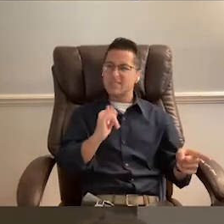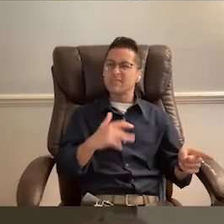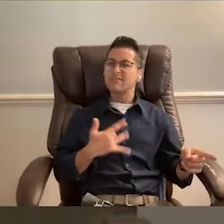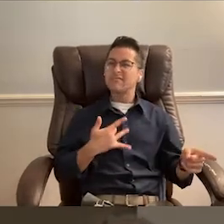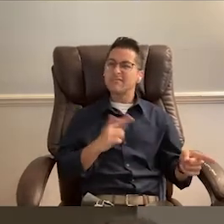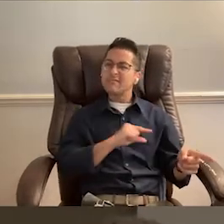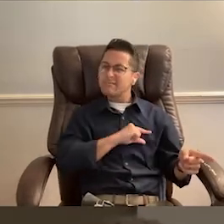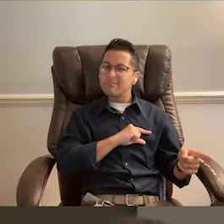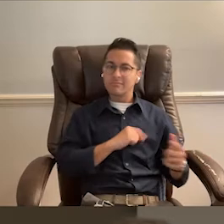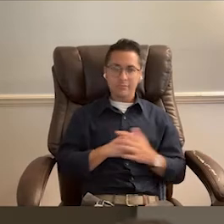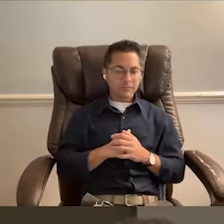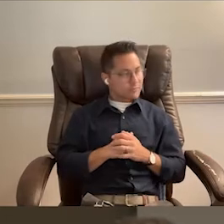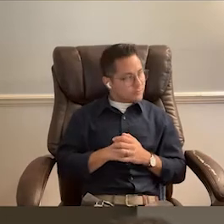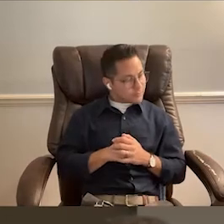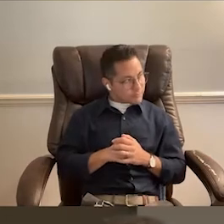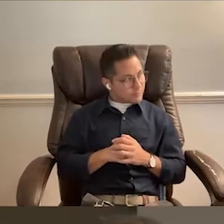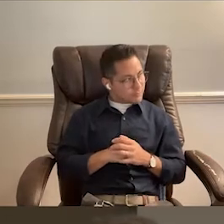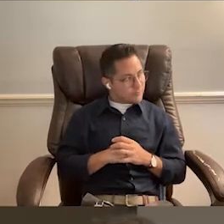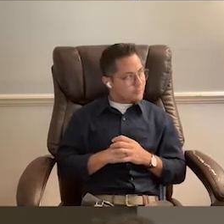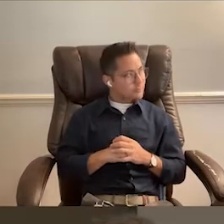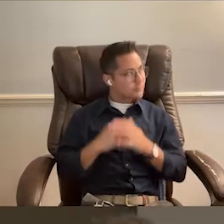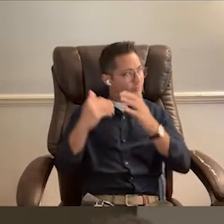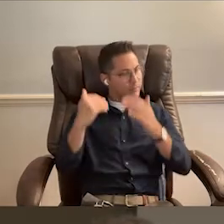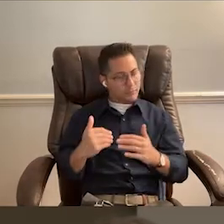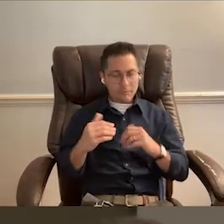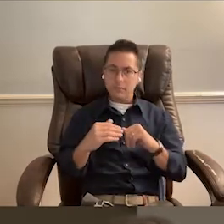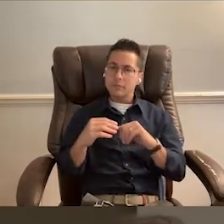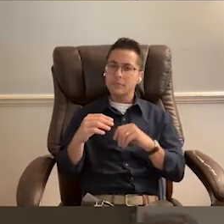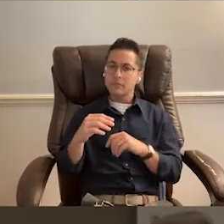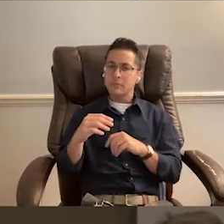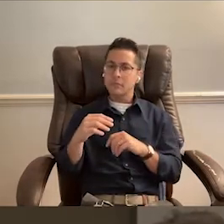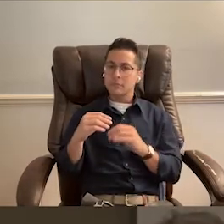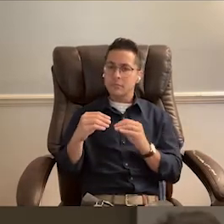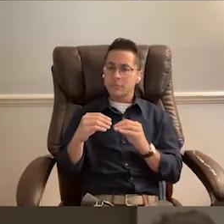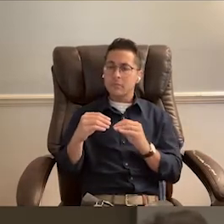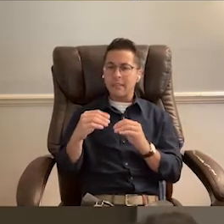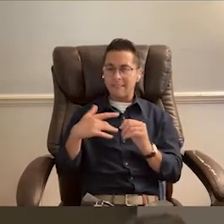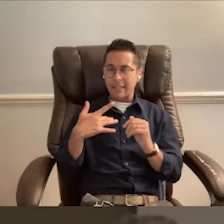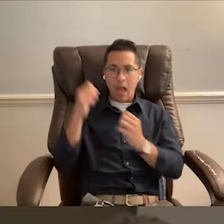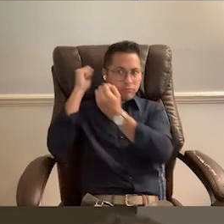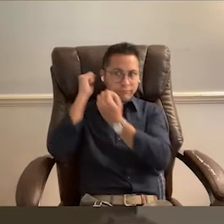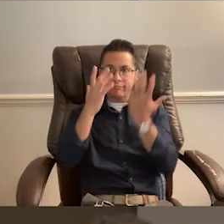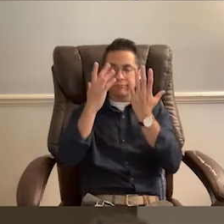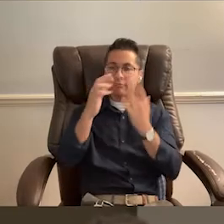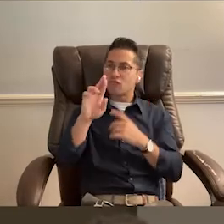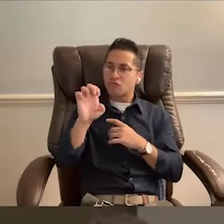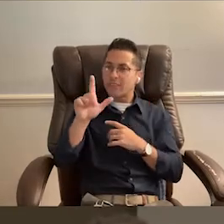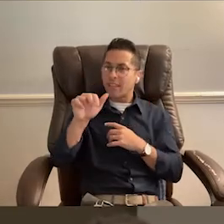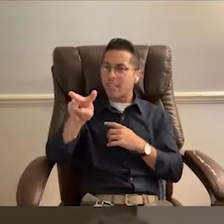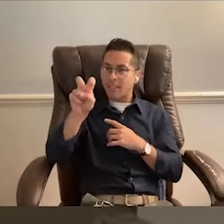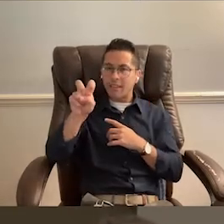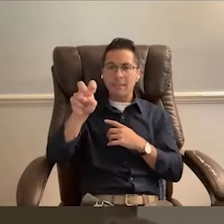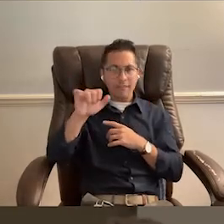did something wrong, even if they had nothing to do with the fact. They just feel guilt that it happened to them. Some more